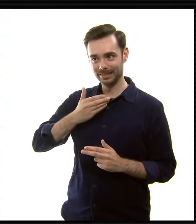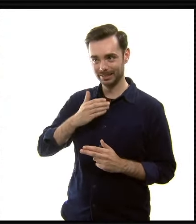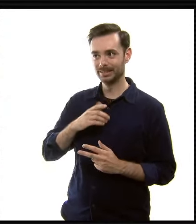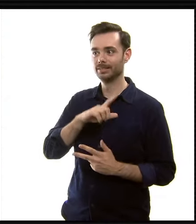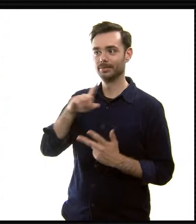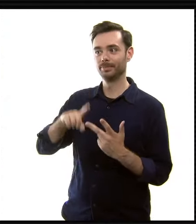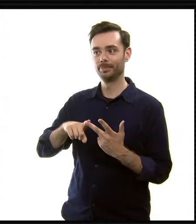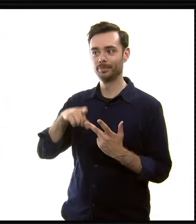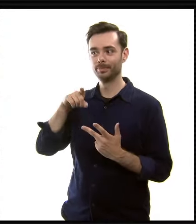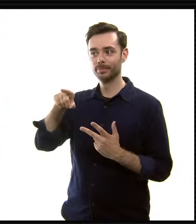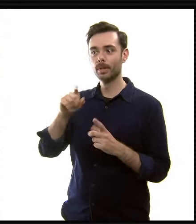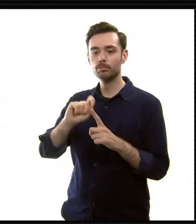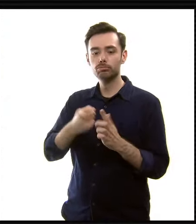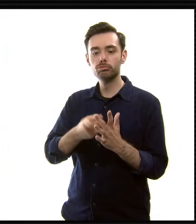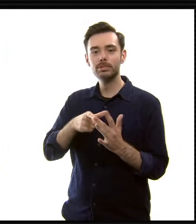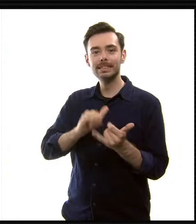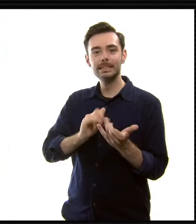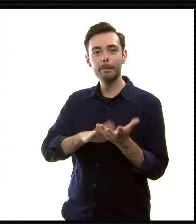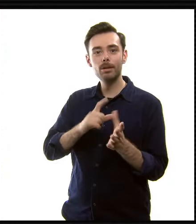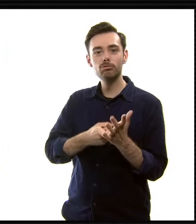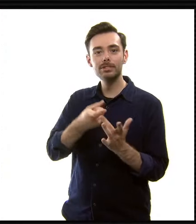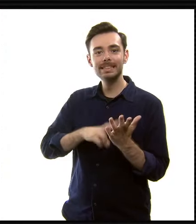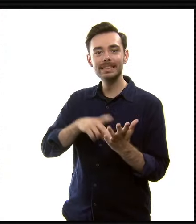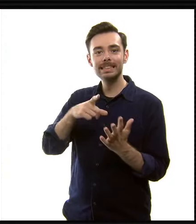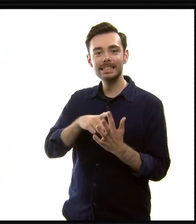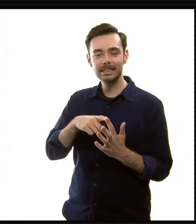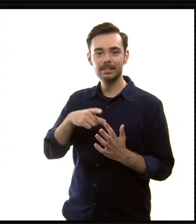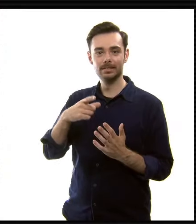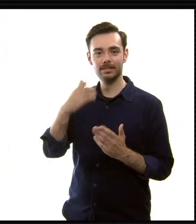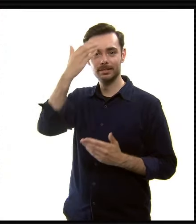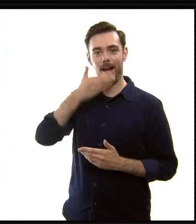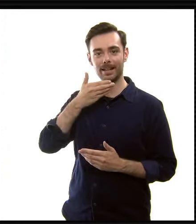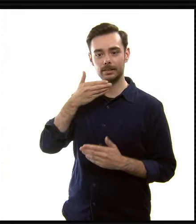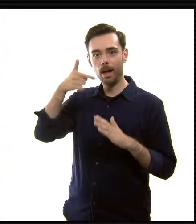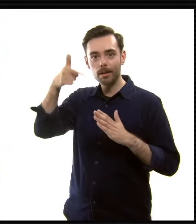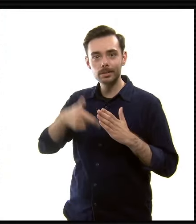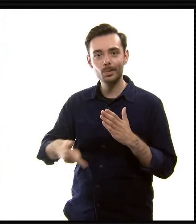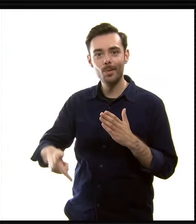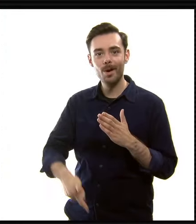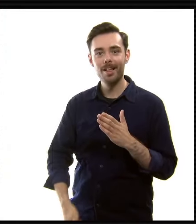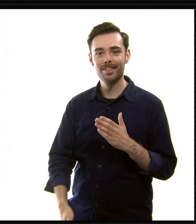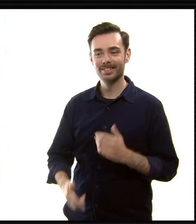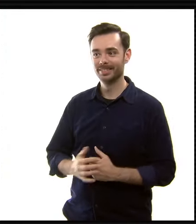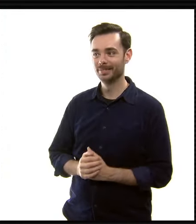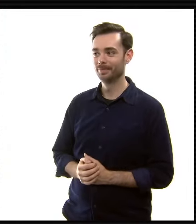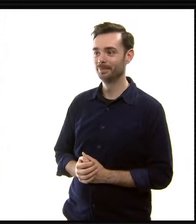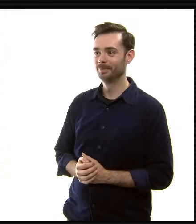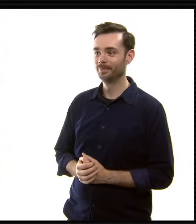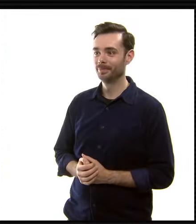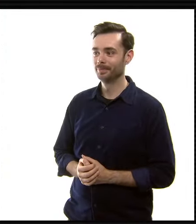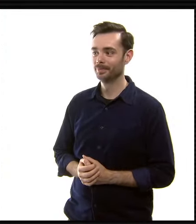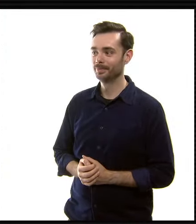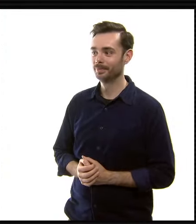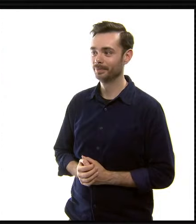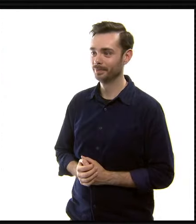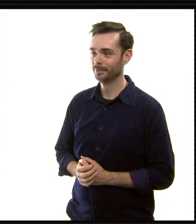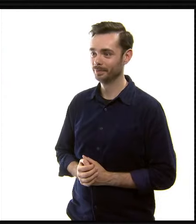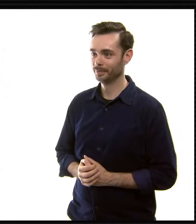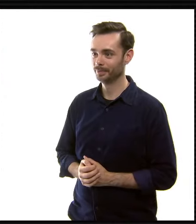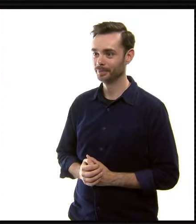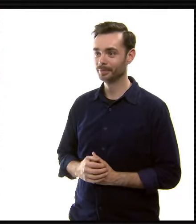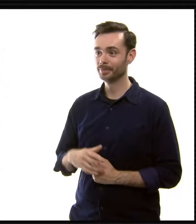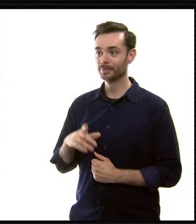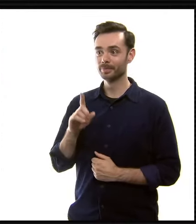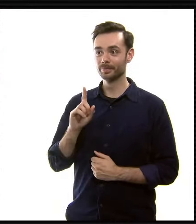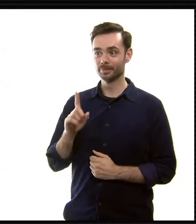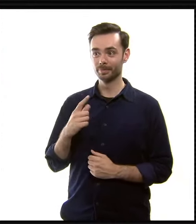Knight to a nod to the underwater world of Minecraft. And I have to say, one of those characters has been designed by Agnes herself. I'm not going to tell which one, but one of us